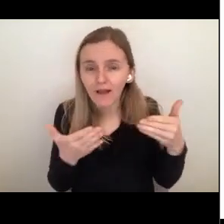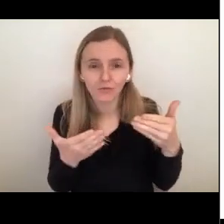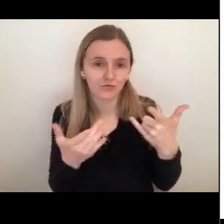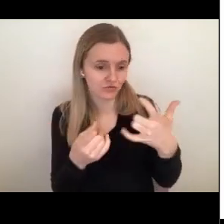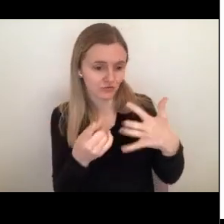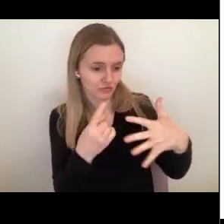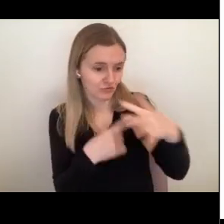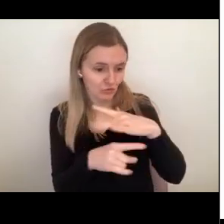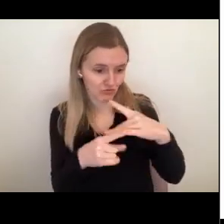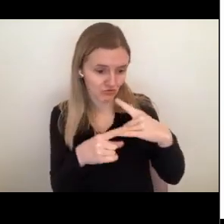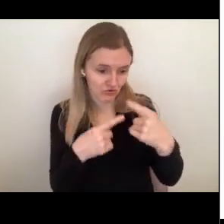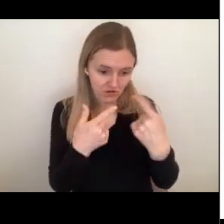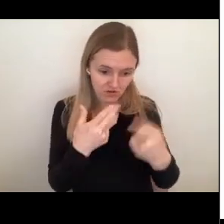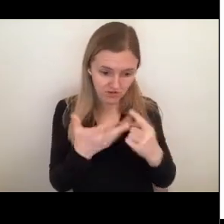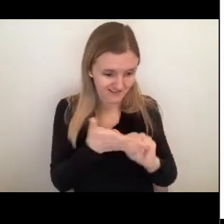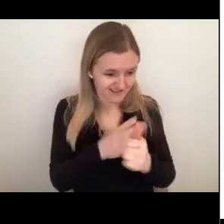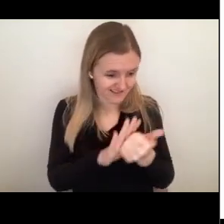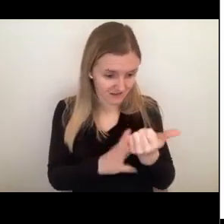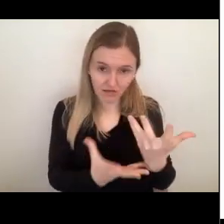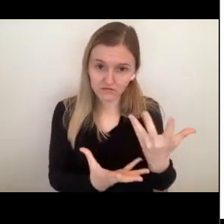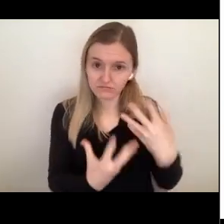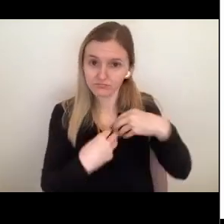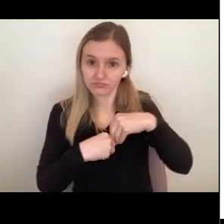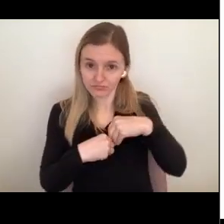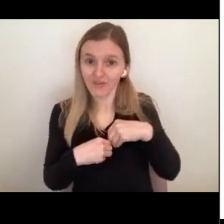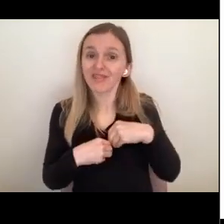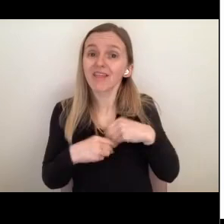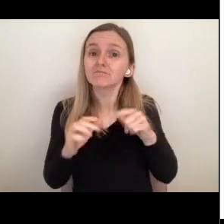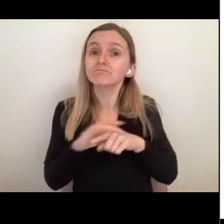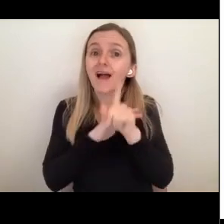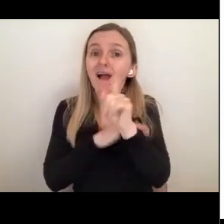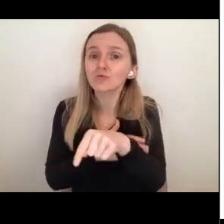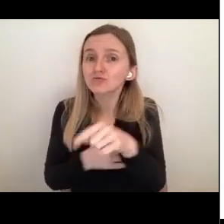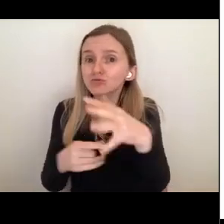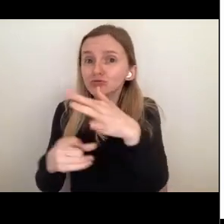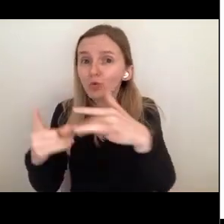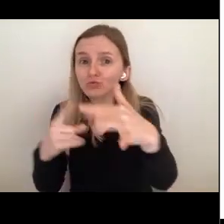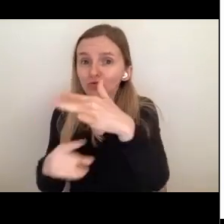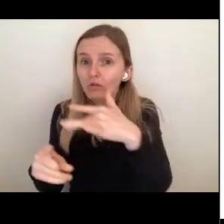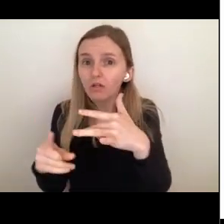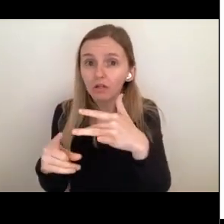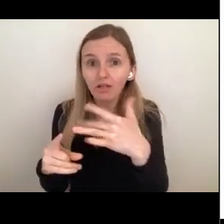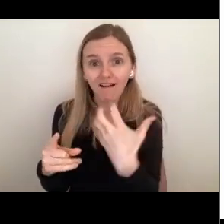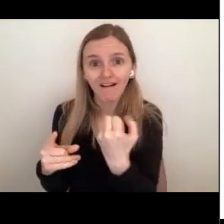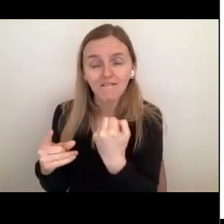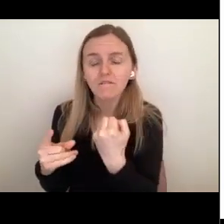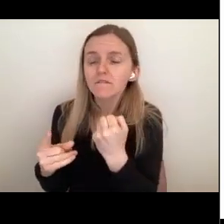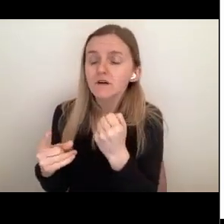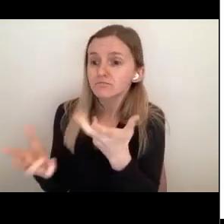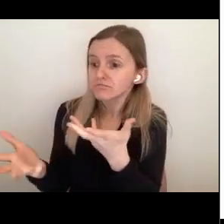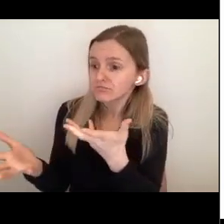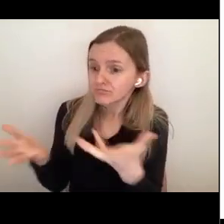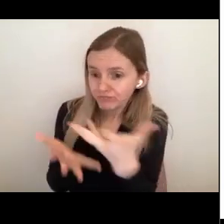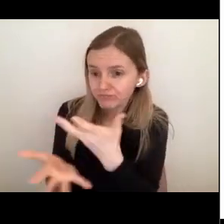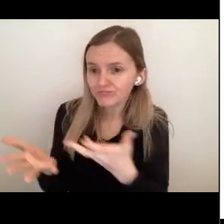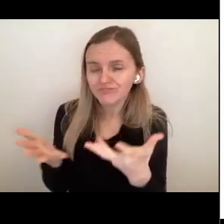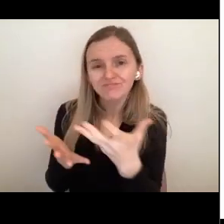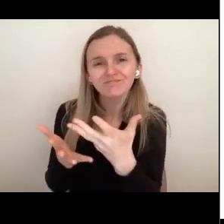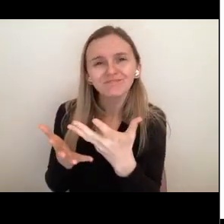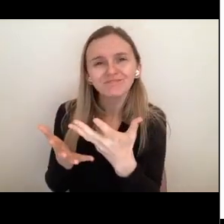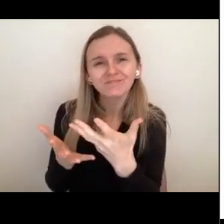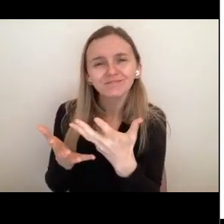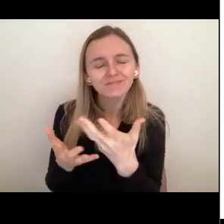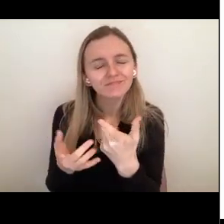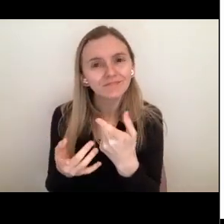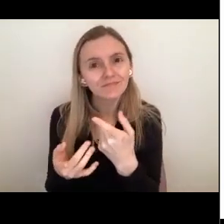take into our social world, and then we're thinking about how our social world impacts then, how we're received,